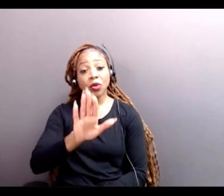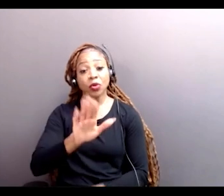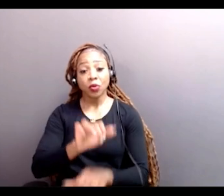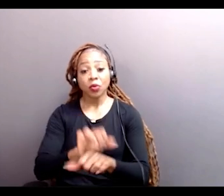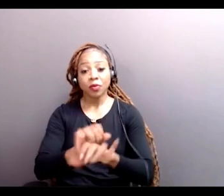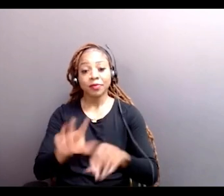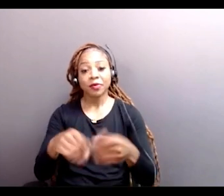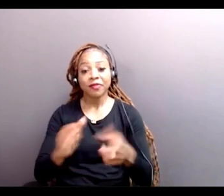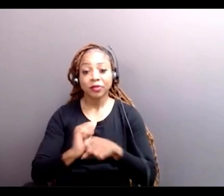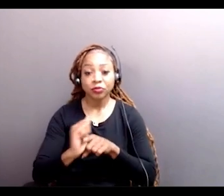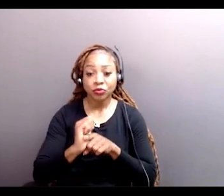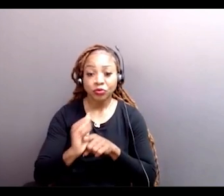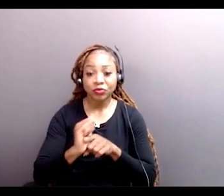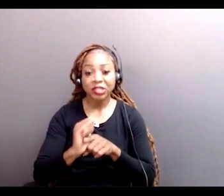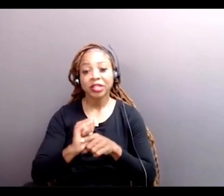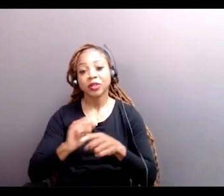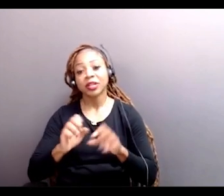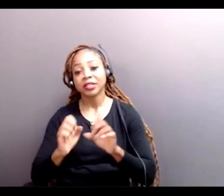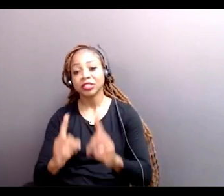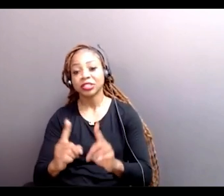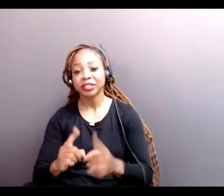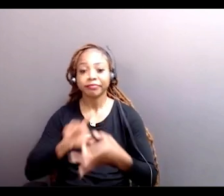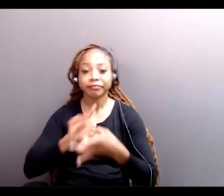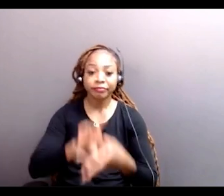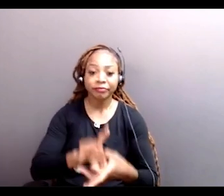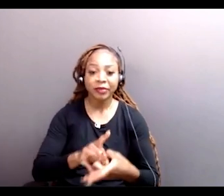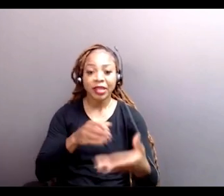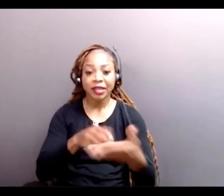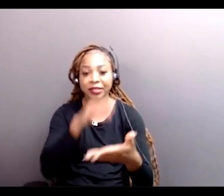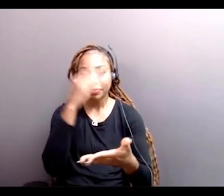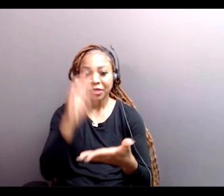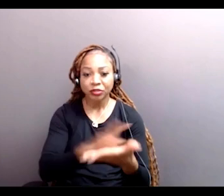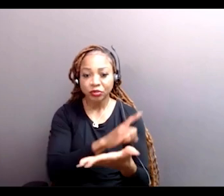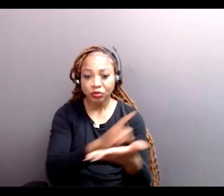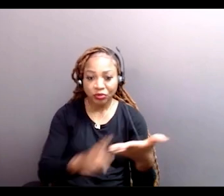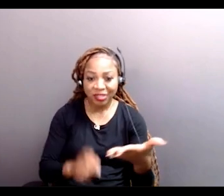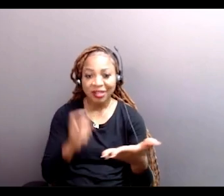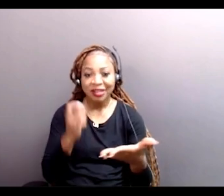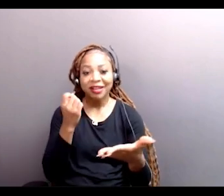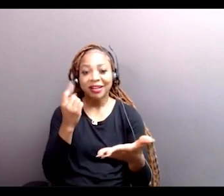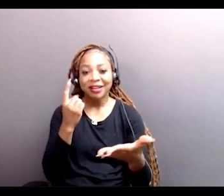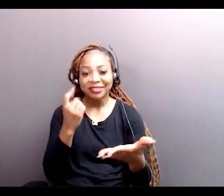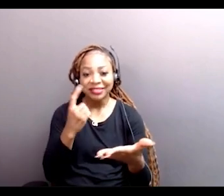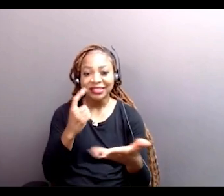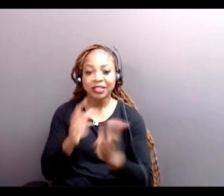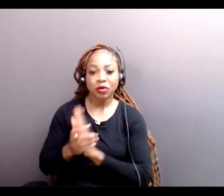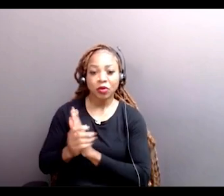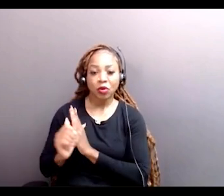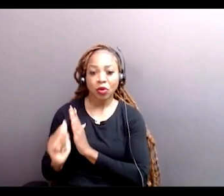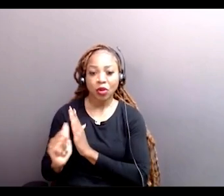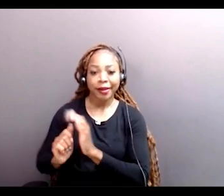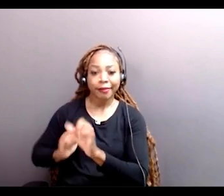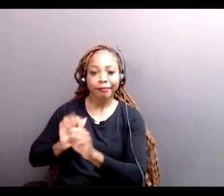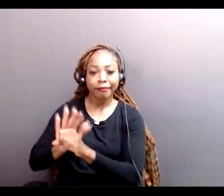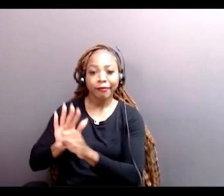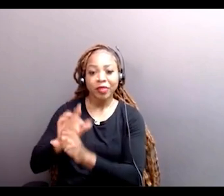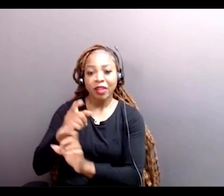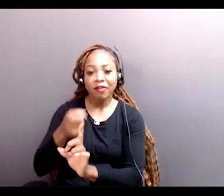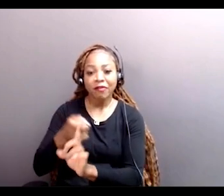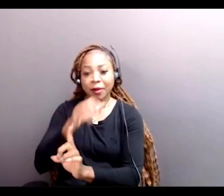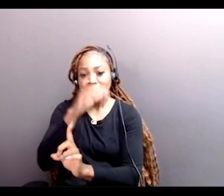your organization provide training, again, another training, education on anti-Black racism informed by competencies endorsed by